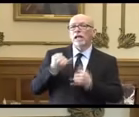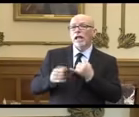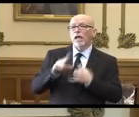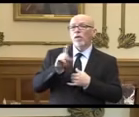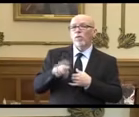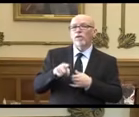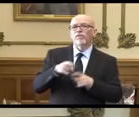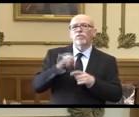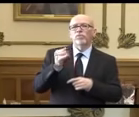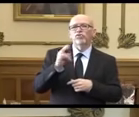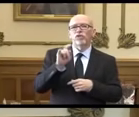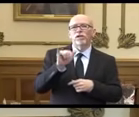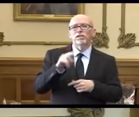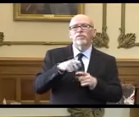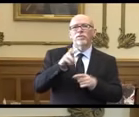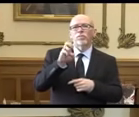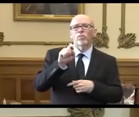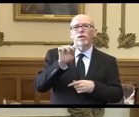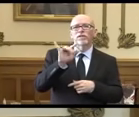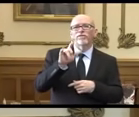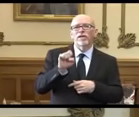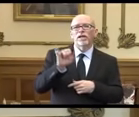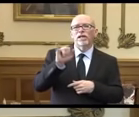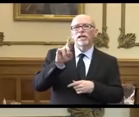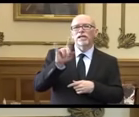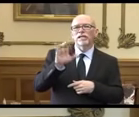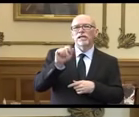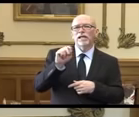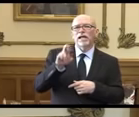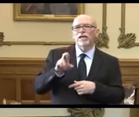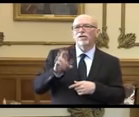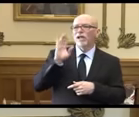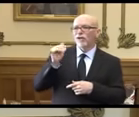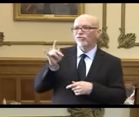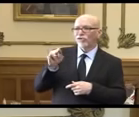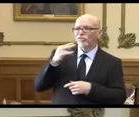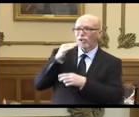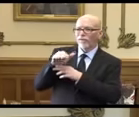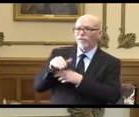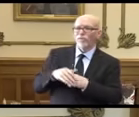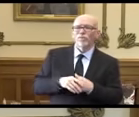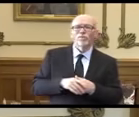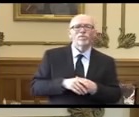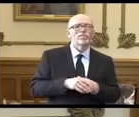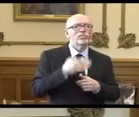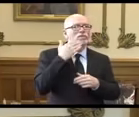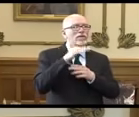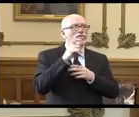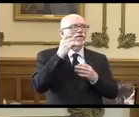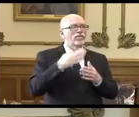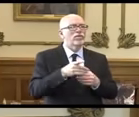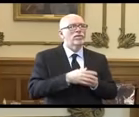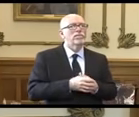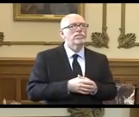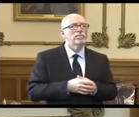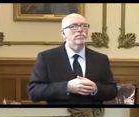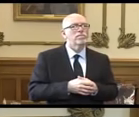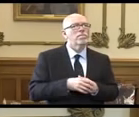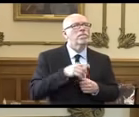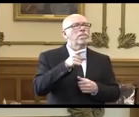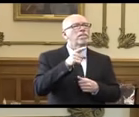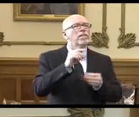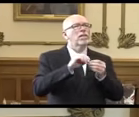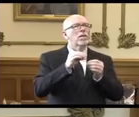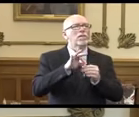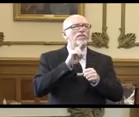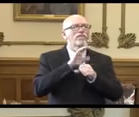from Justin, the Westville Indicator. Hello, Justin, good afternoon. Good afternoon, Governor. The number of